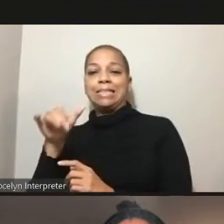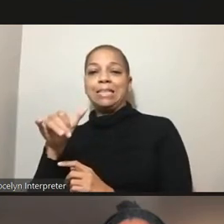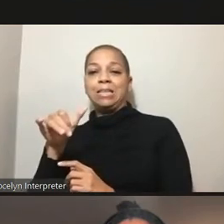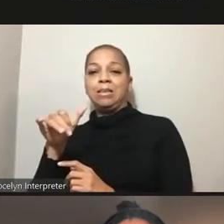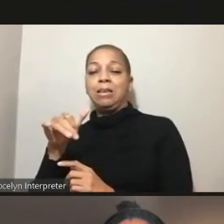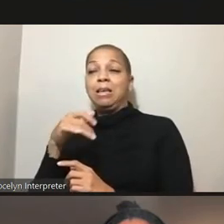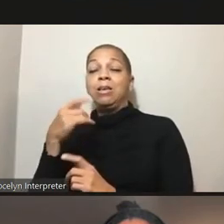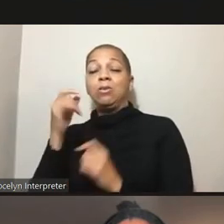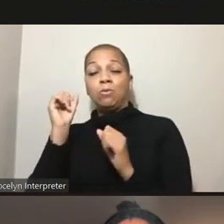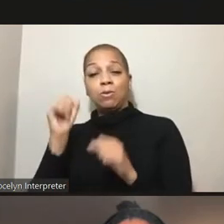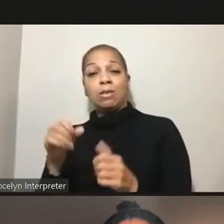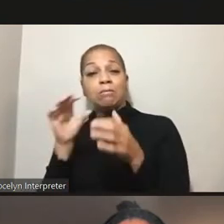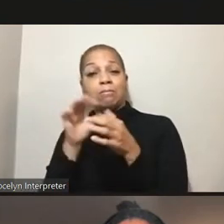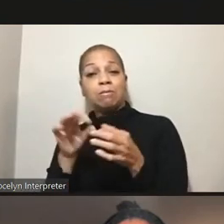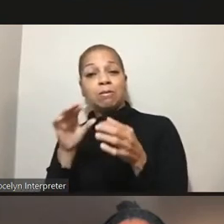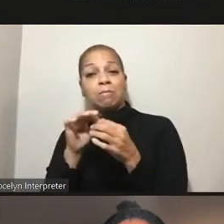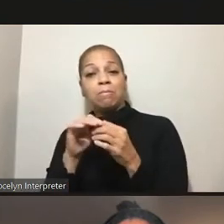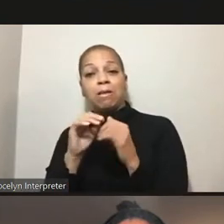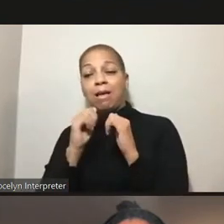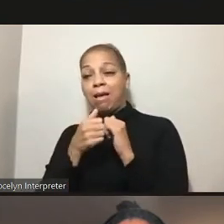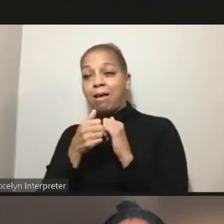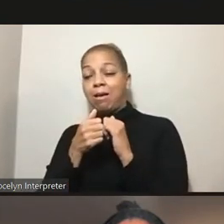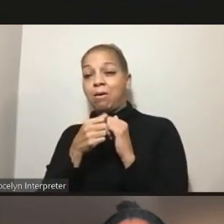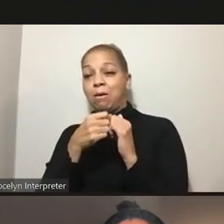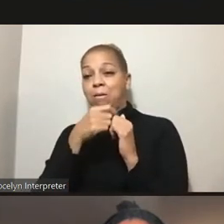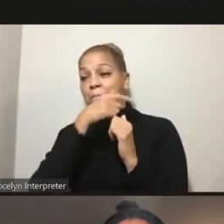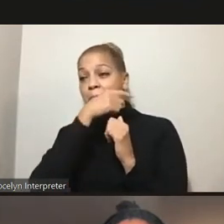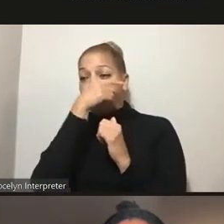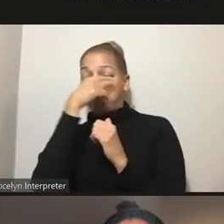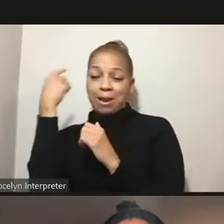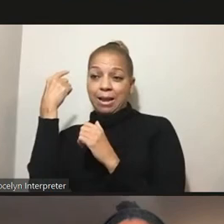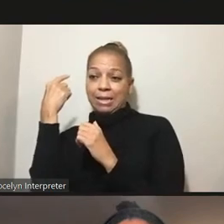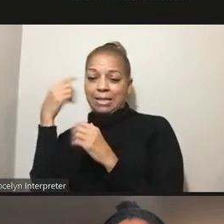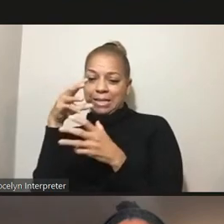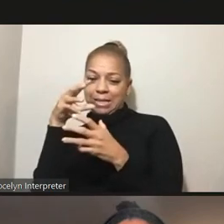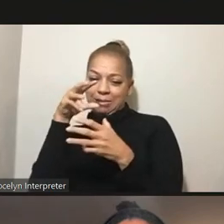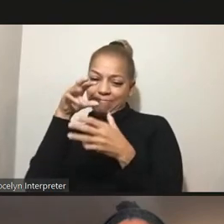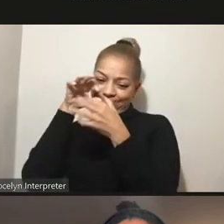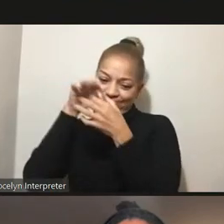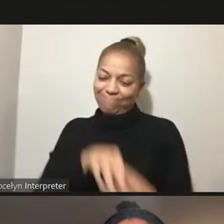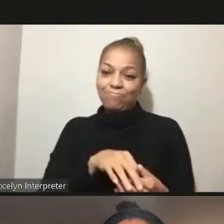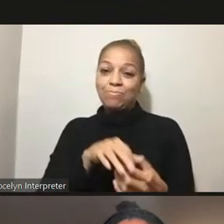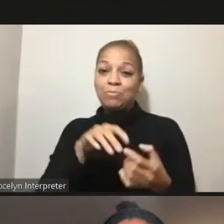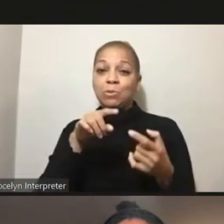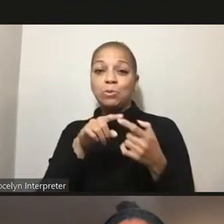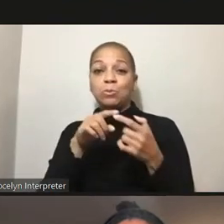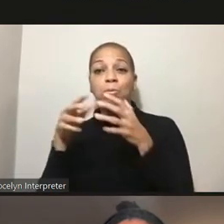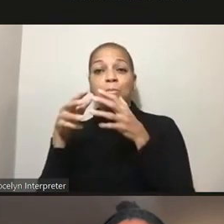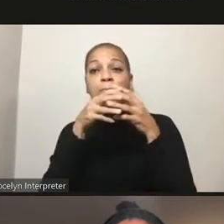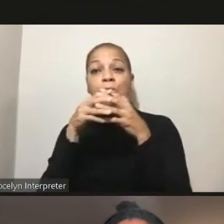embedded Blackness is to the American identity from jump.